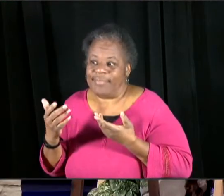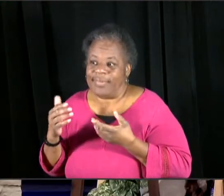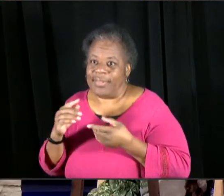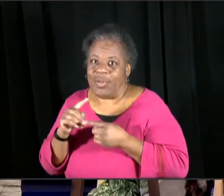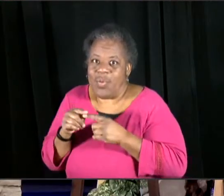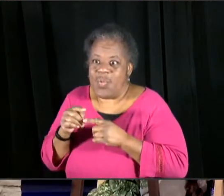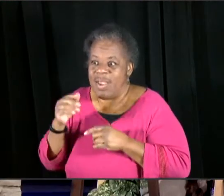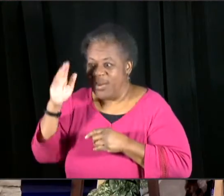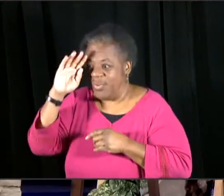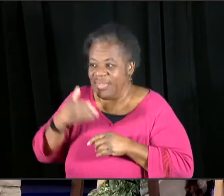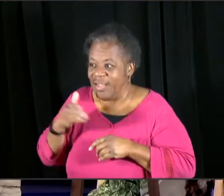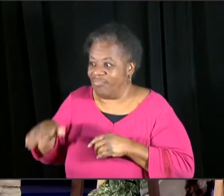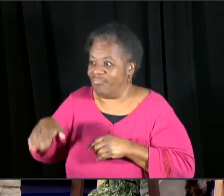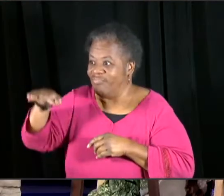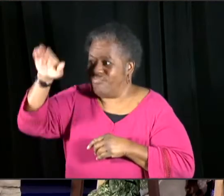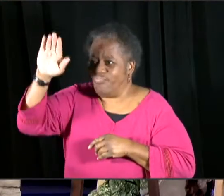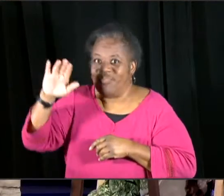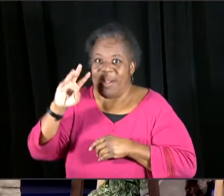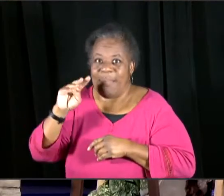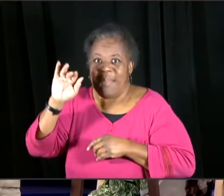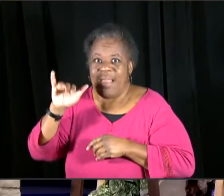her.